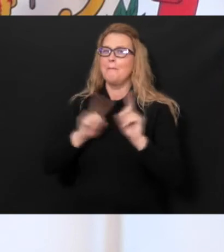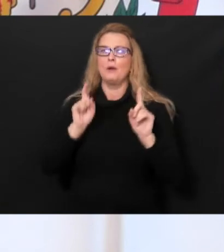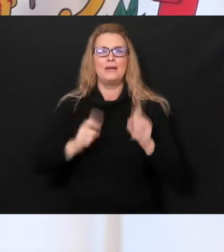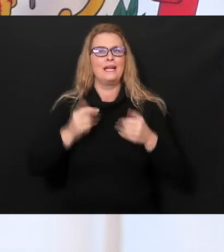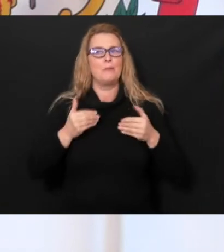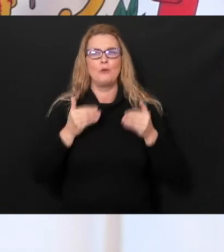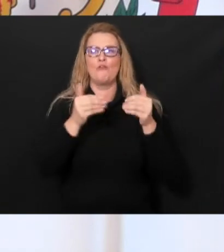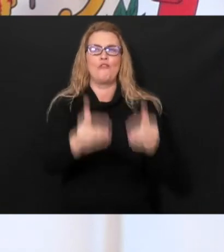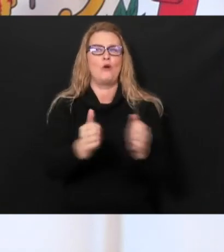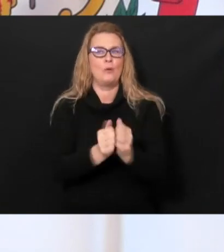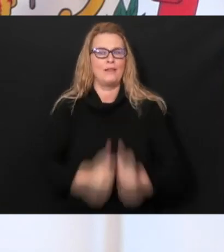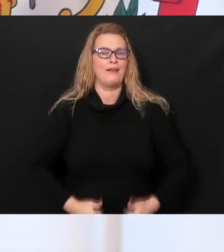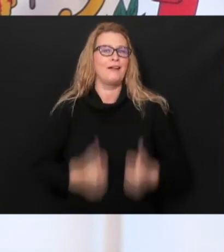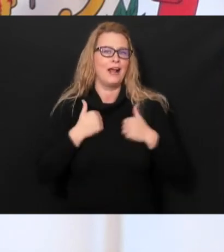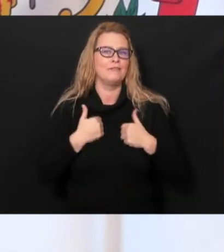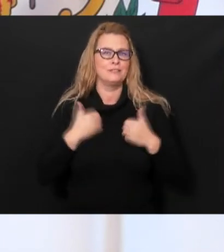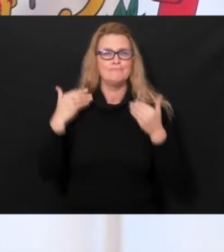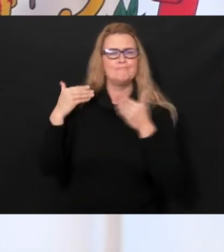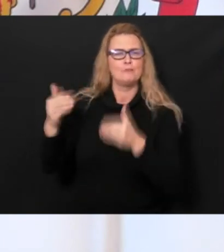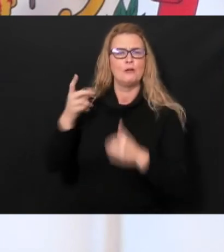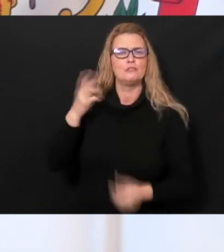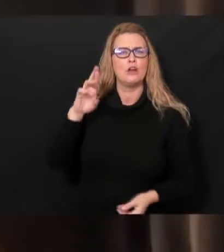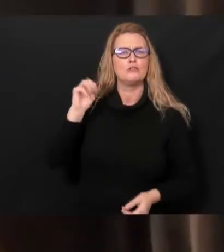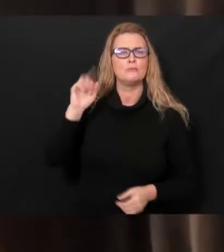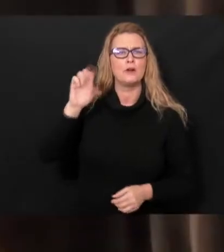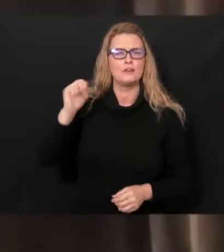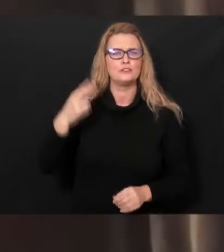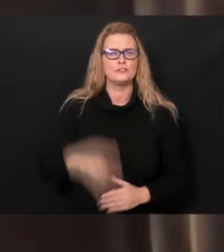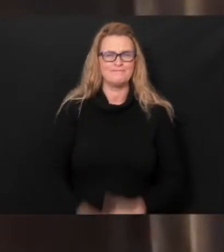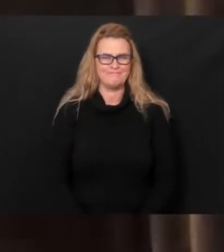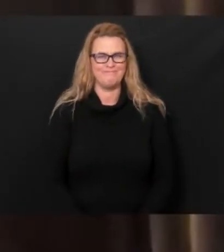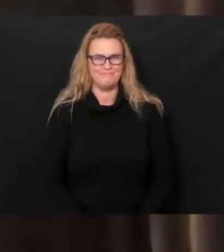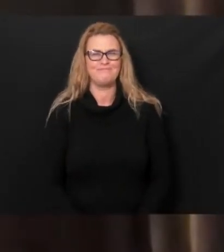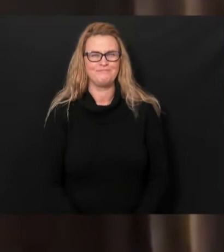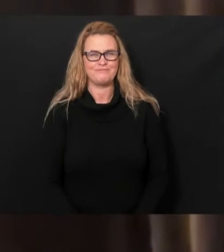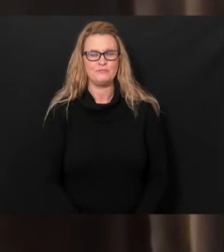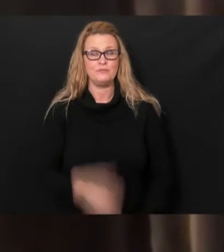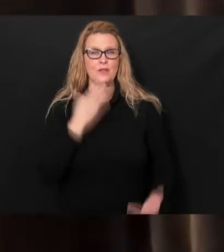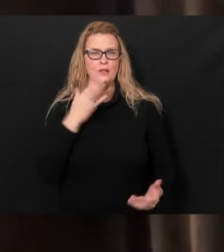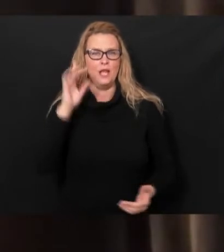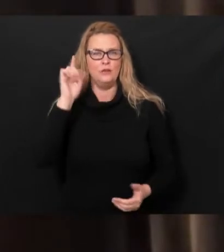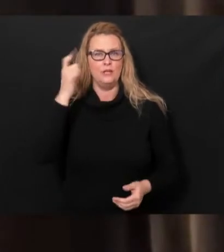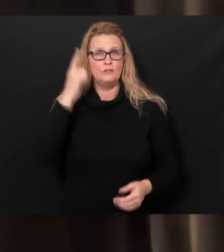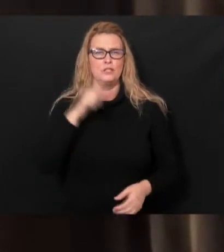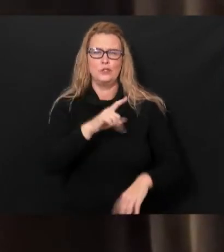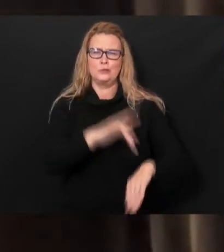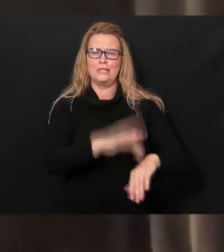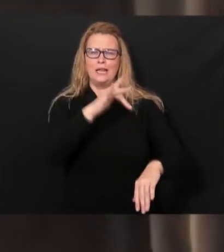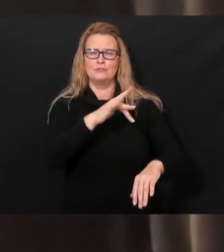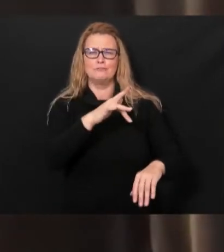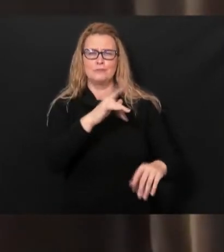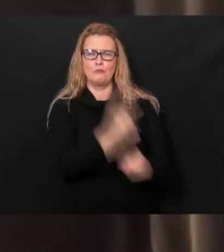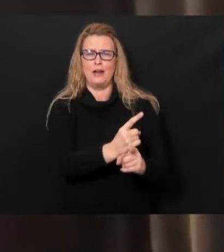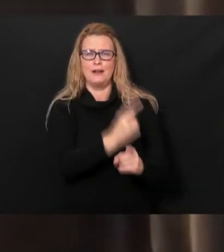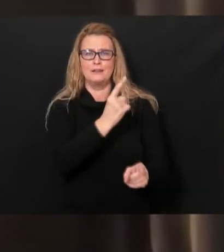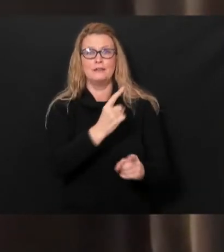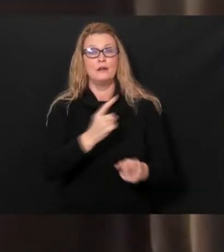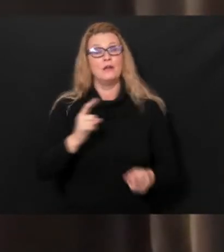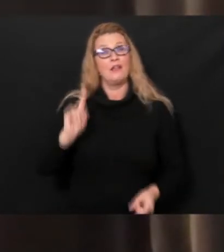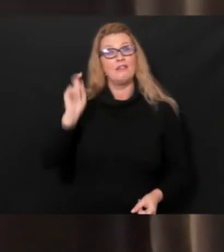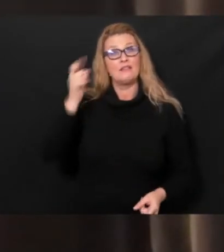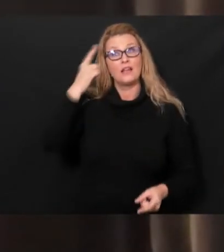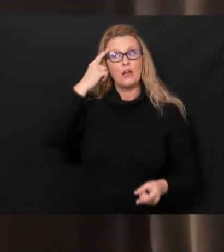But anyway, I'm sorry, Dr. Marsh, you please go. Thank you, Governor. And I think that you touched on it really well. Mark, the governor